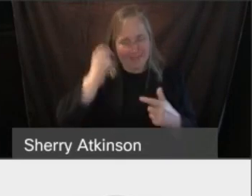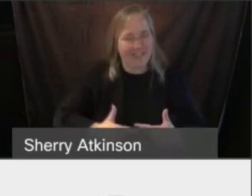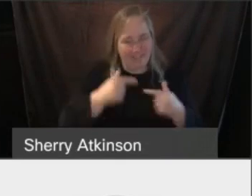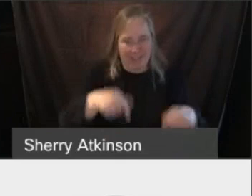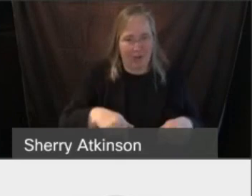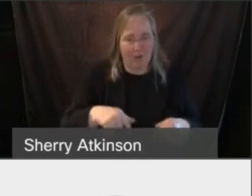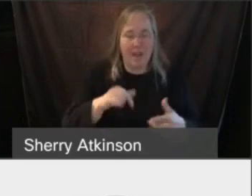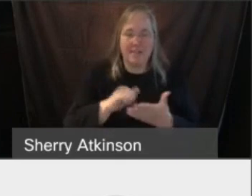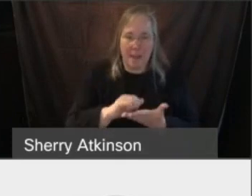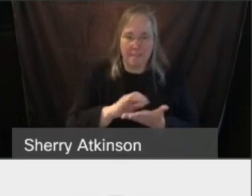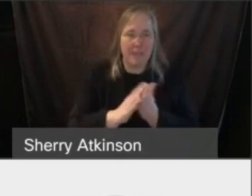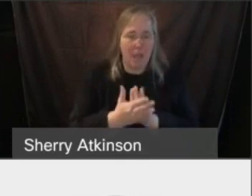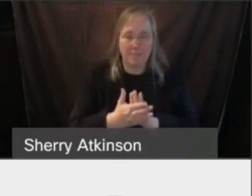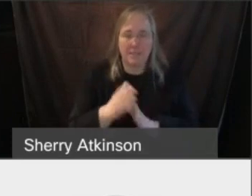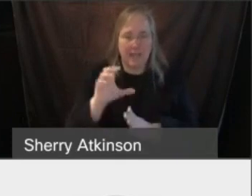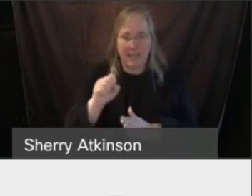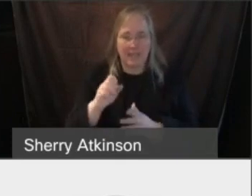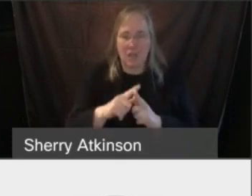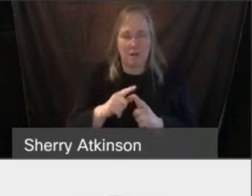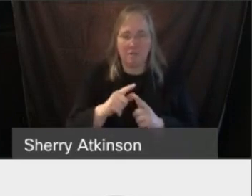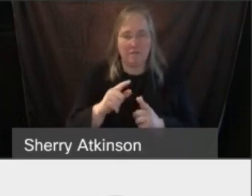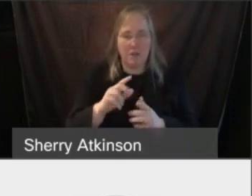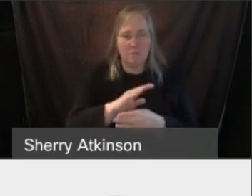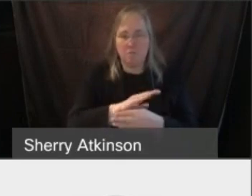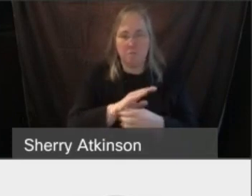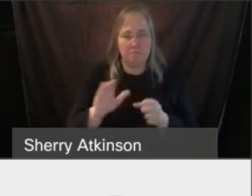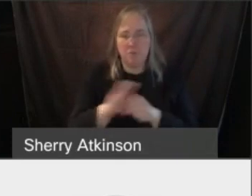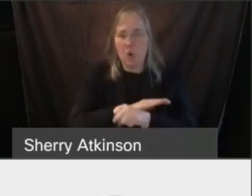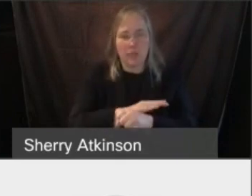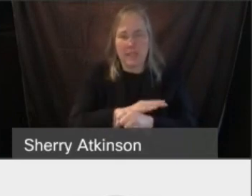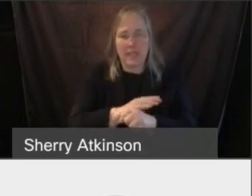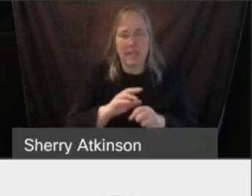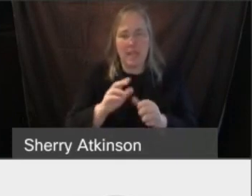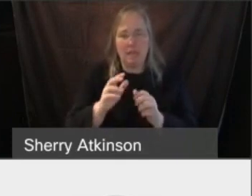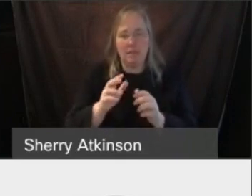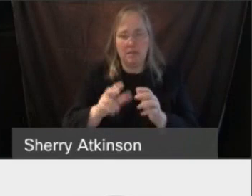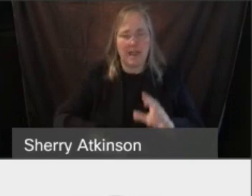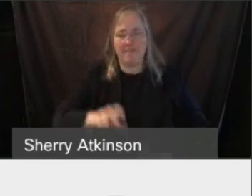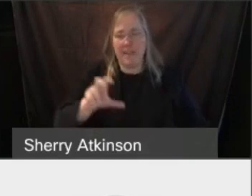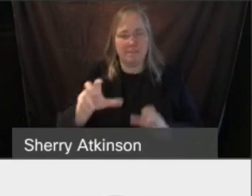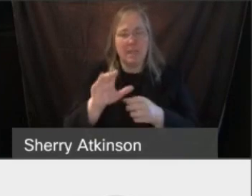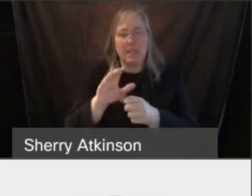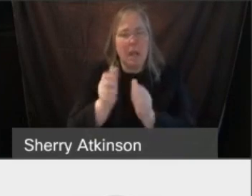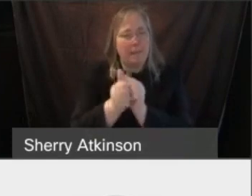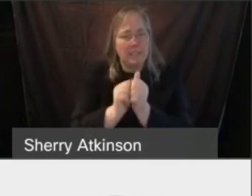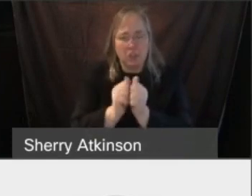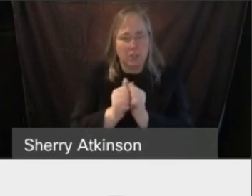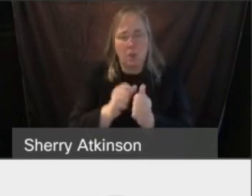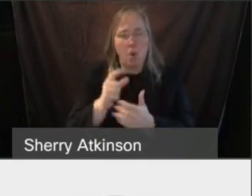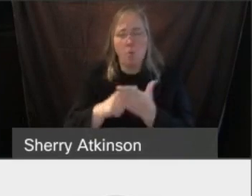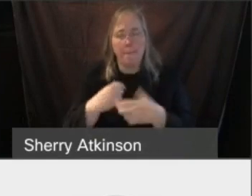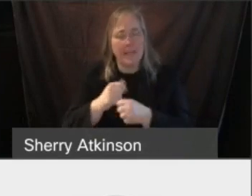from a competitiveness standpoint, what makes me invest my dollars here versus say a Raleigh,